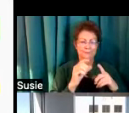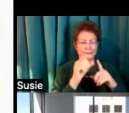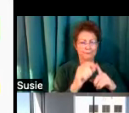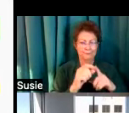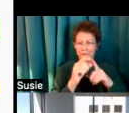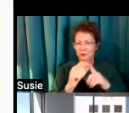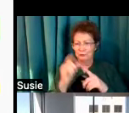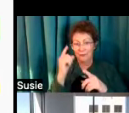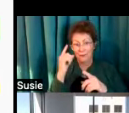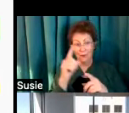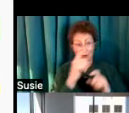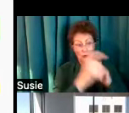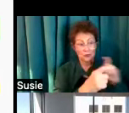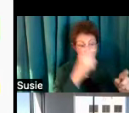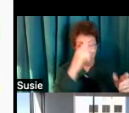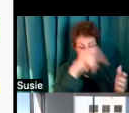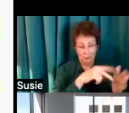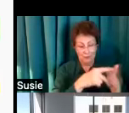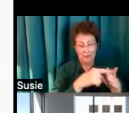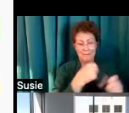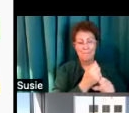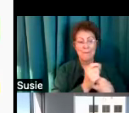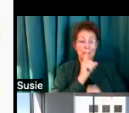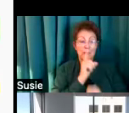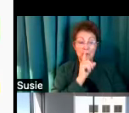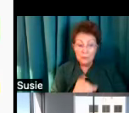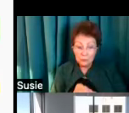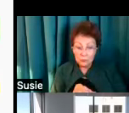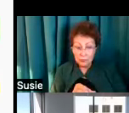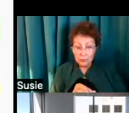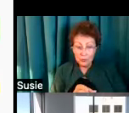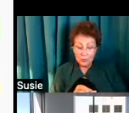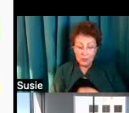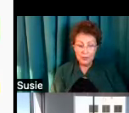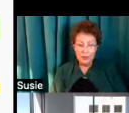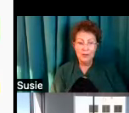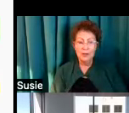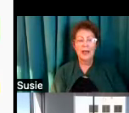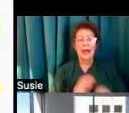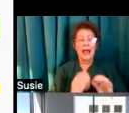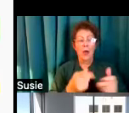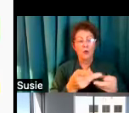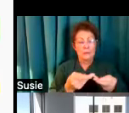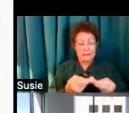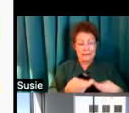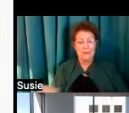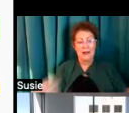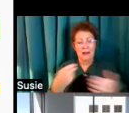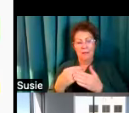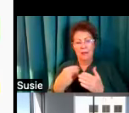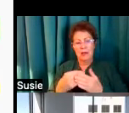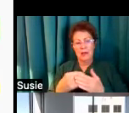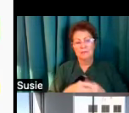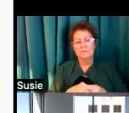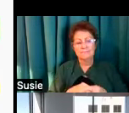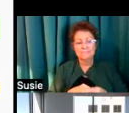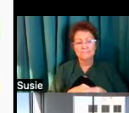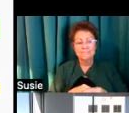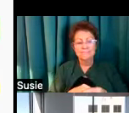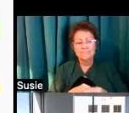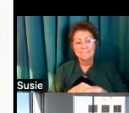for charitable purposes, you just have to make sure that, how you're spending it is commensurate with that.